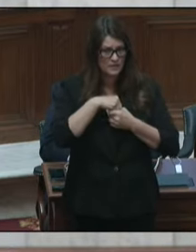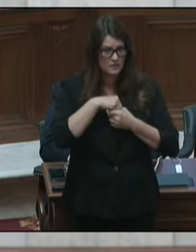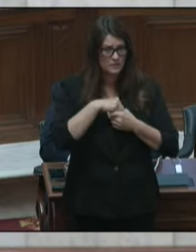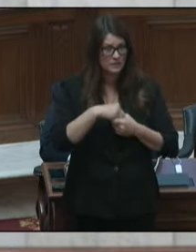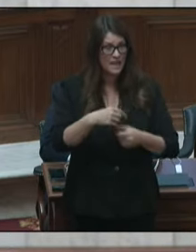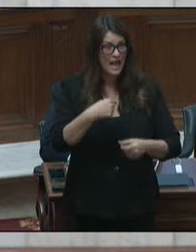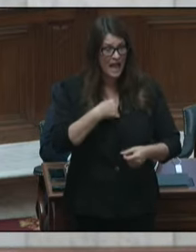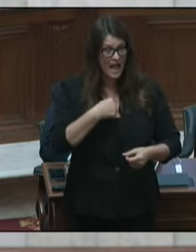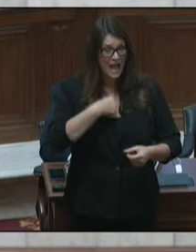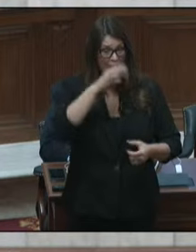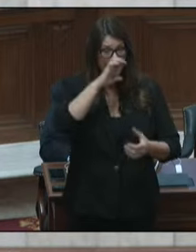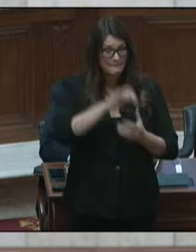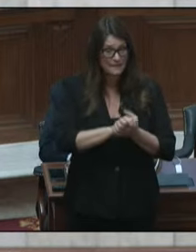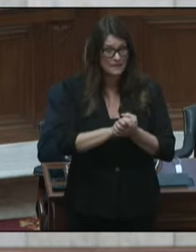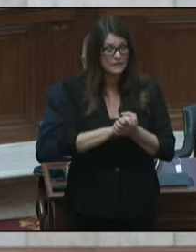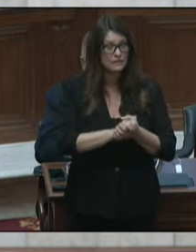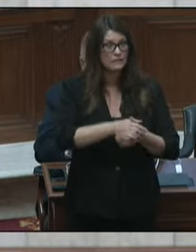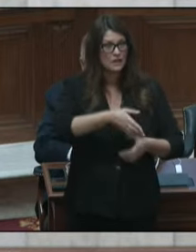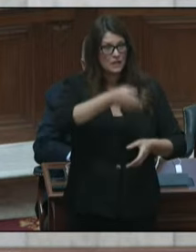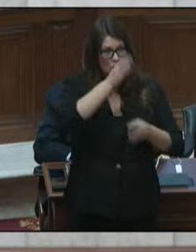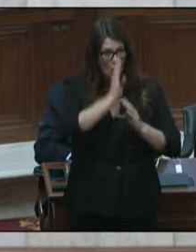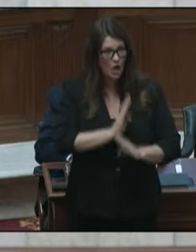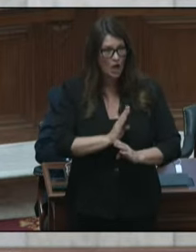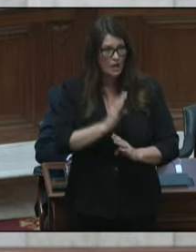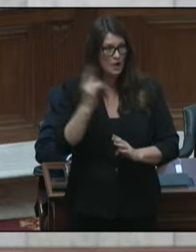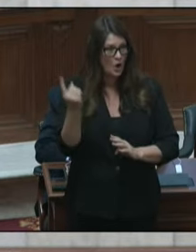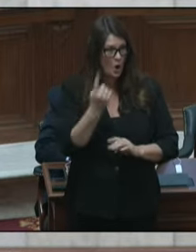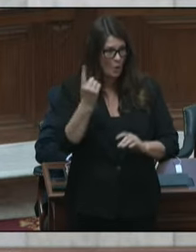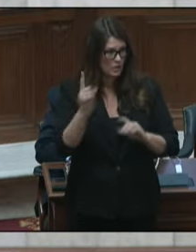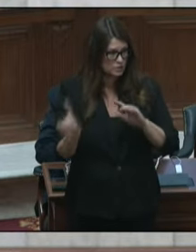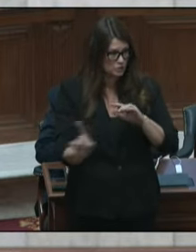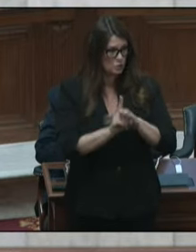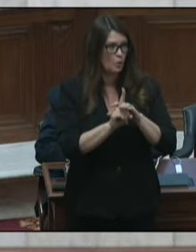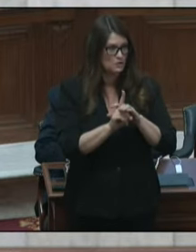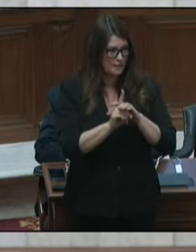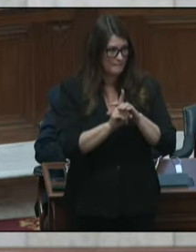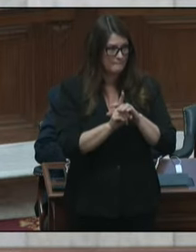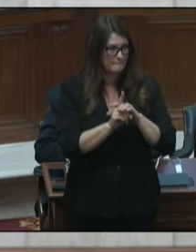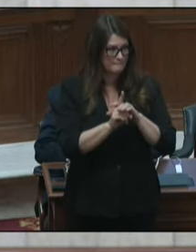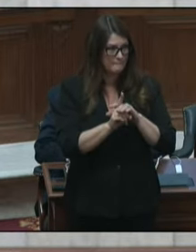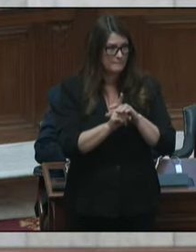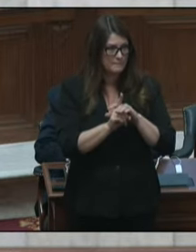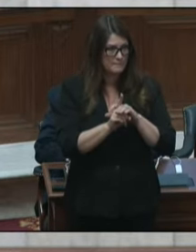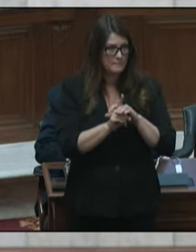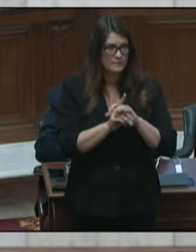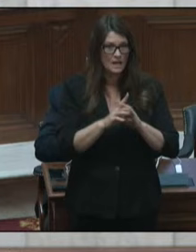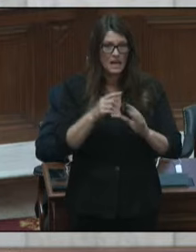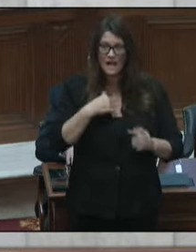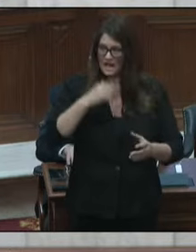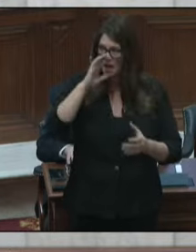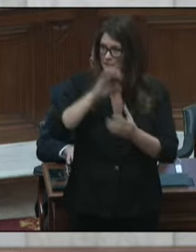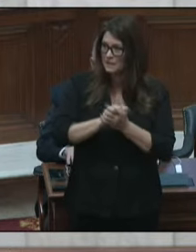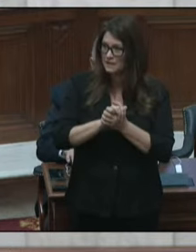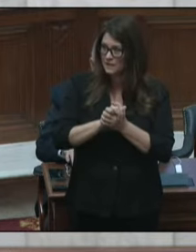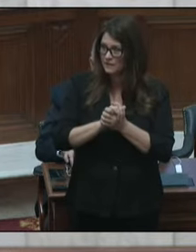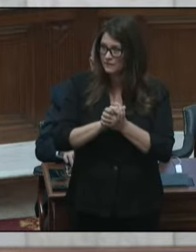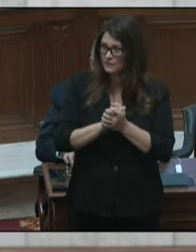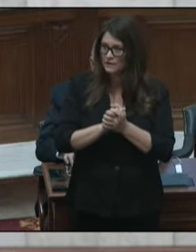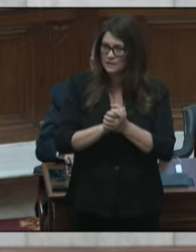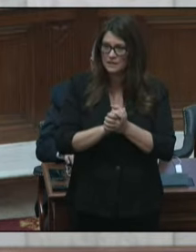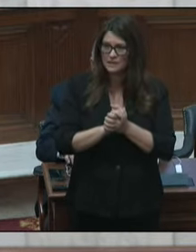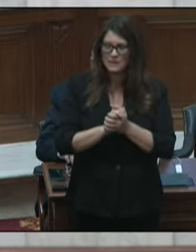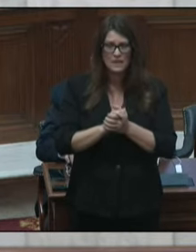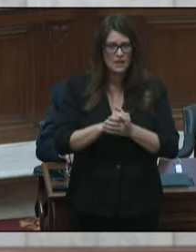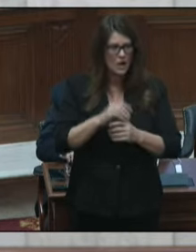I believe that God always shows up. And I believe in my life that what we